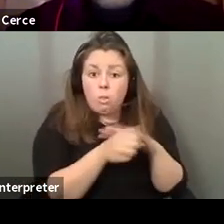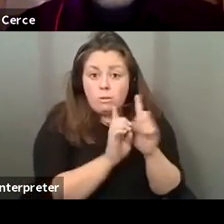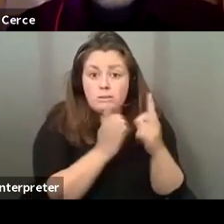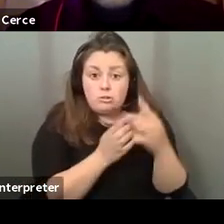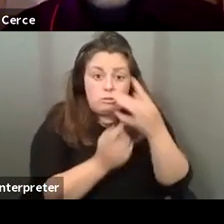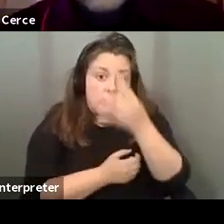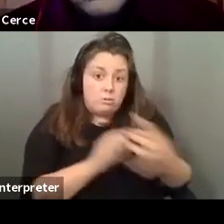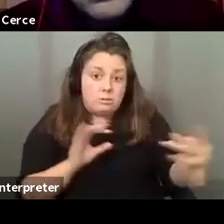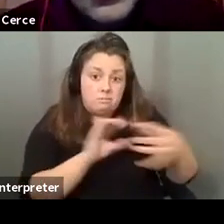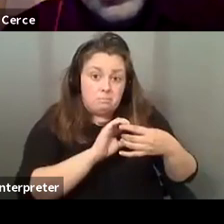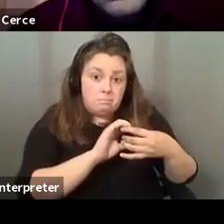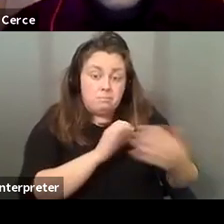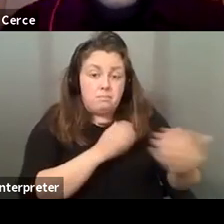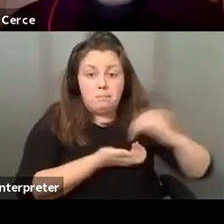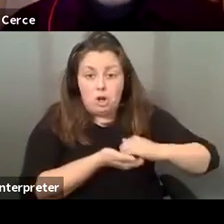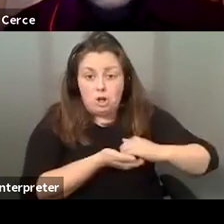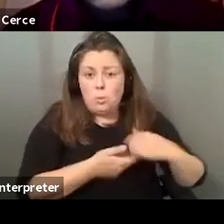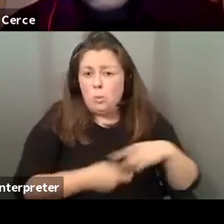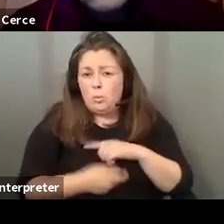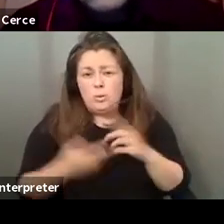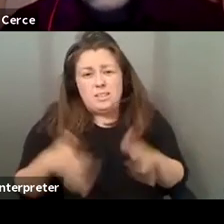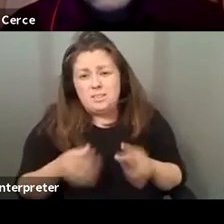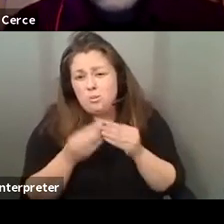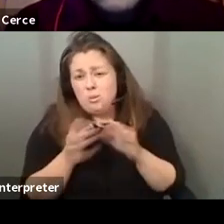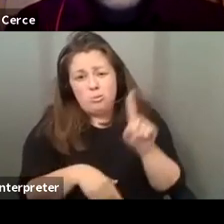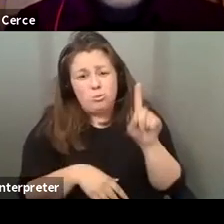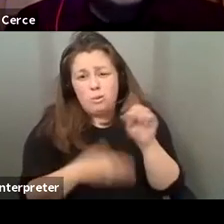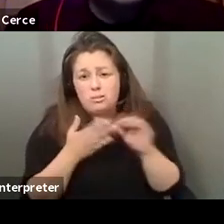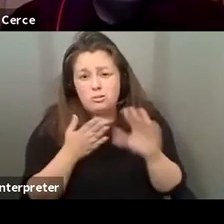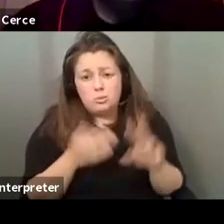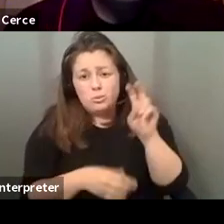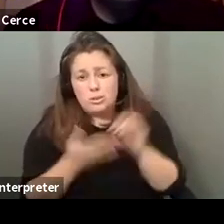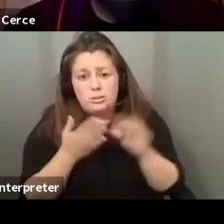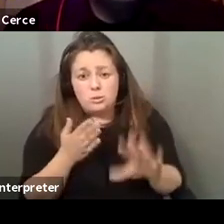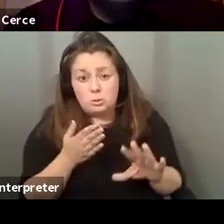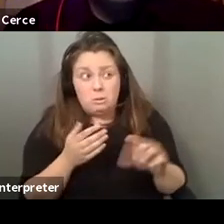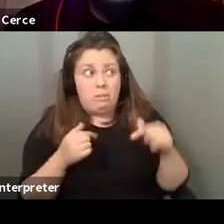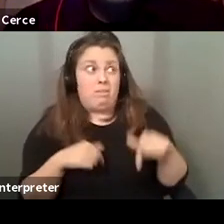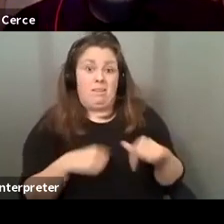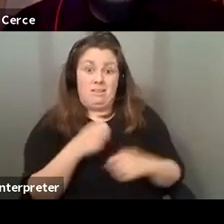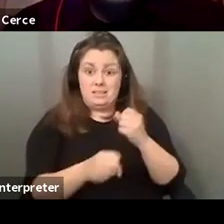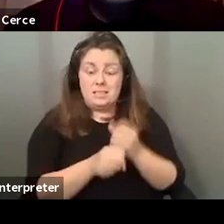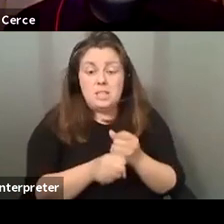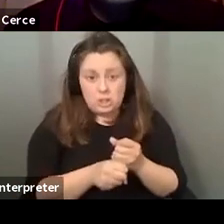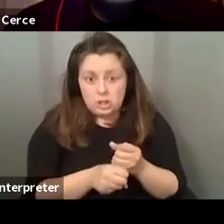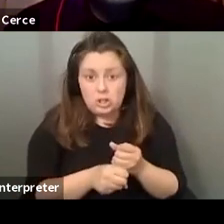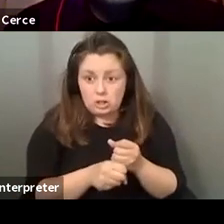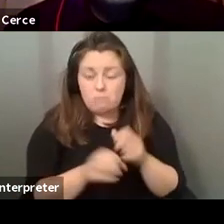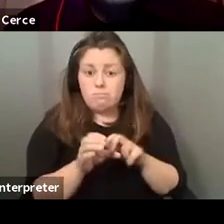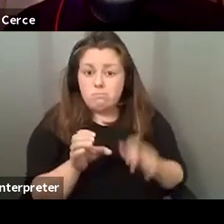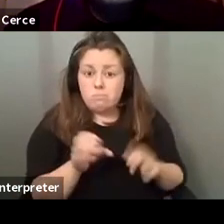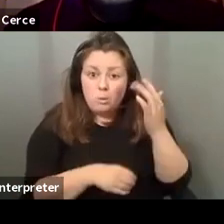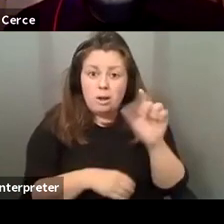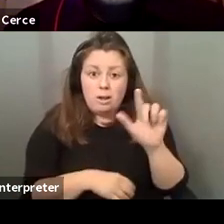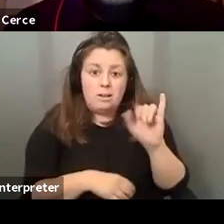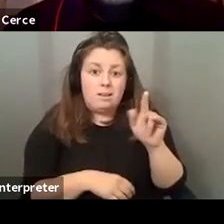don't want to lose 100 students or 200 students. You know, our biggest decline in enrollment this year was because of our Little Lancers preschool,